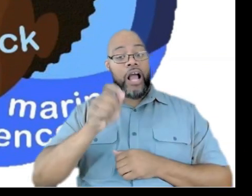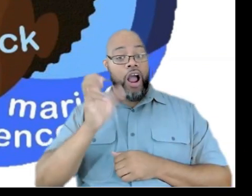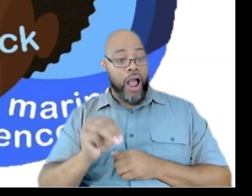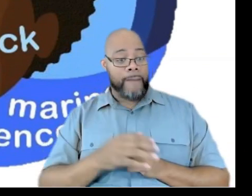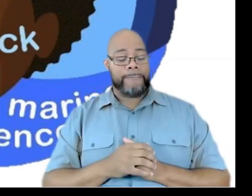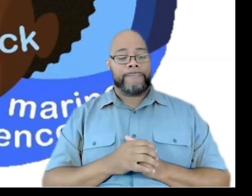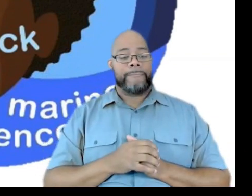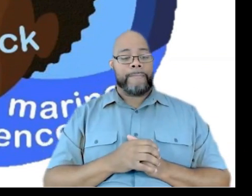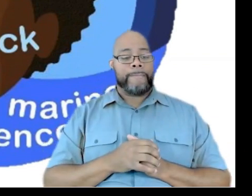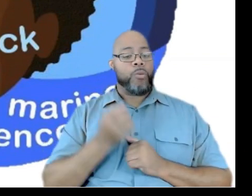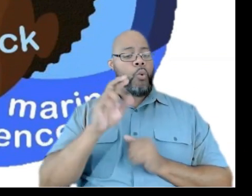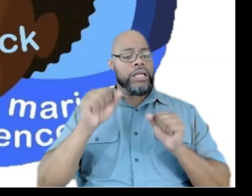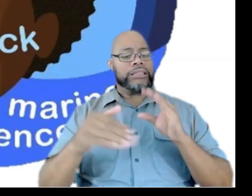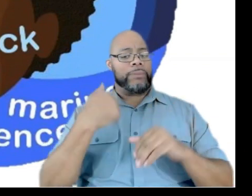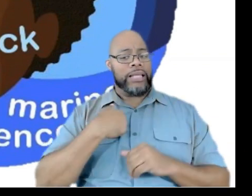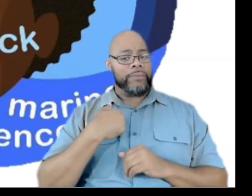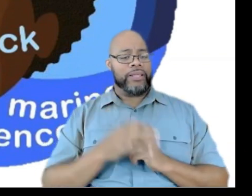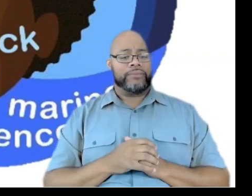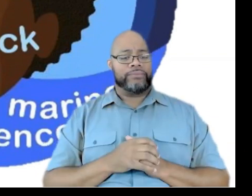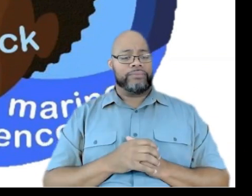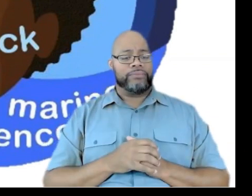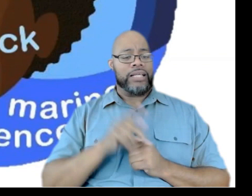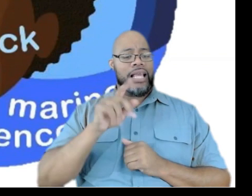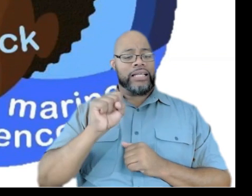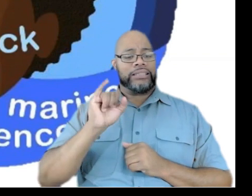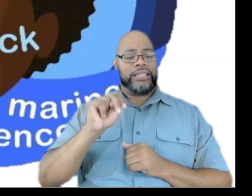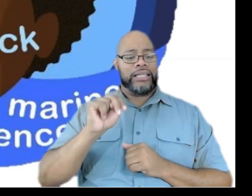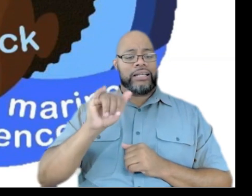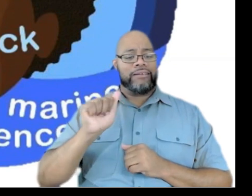womenInScienceHub.com, or you can send me an email at